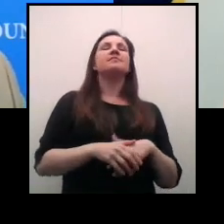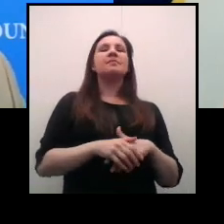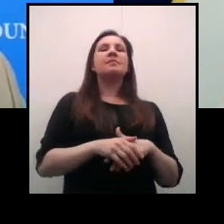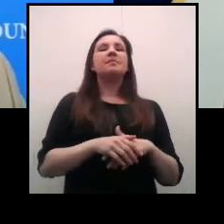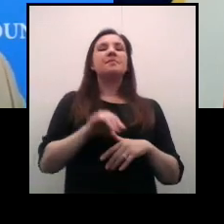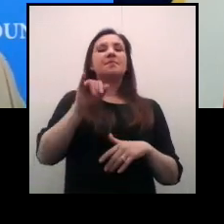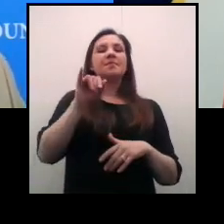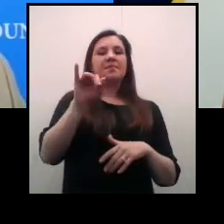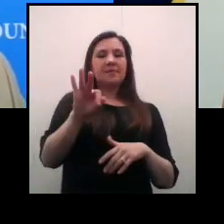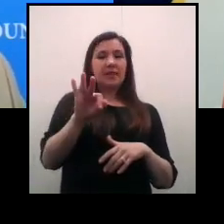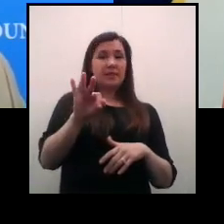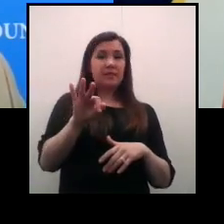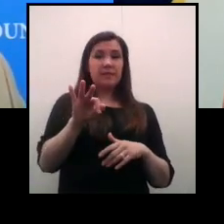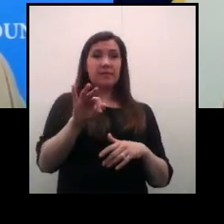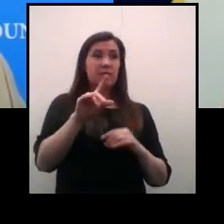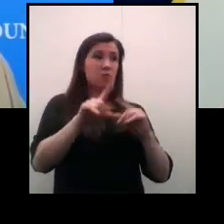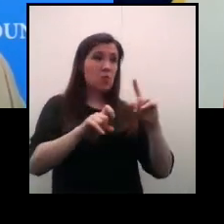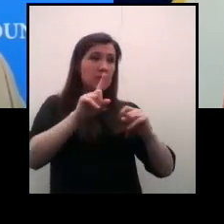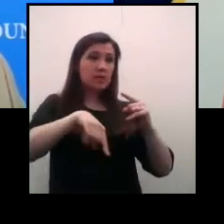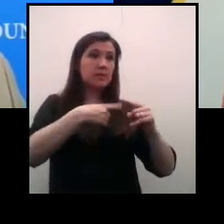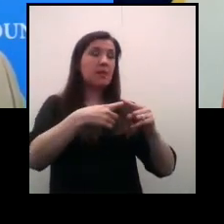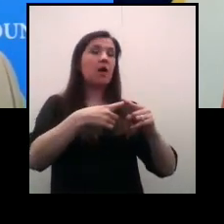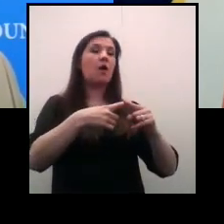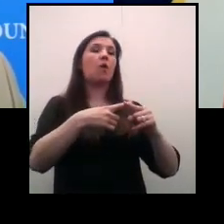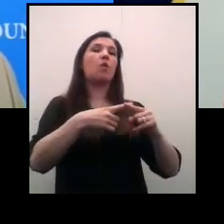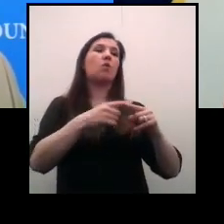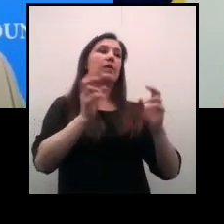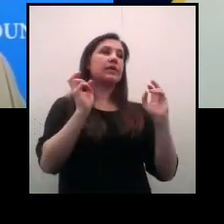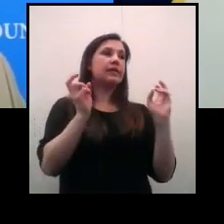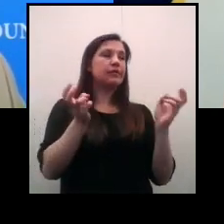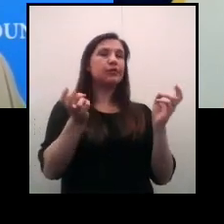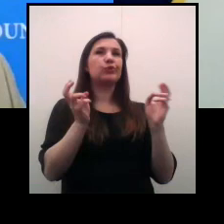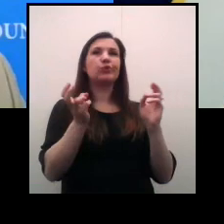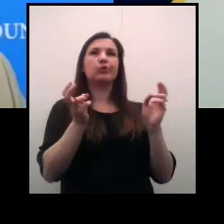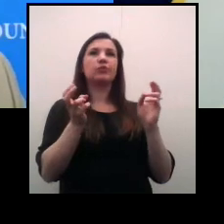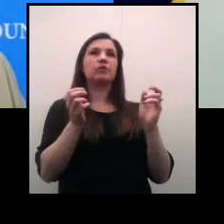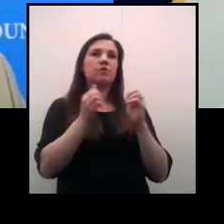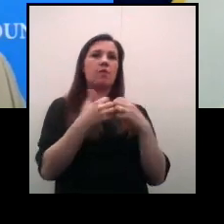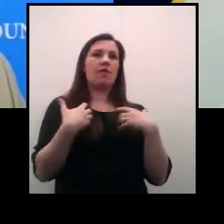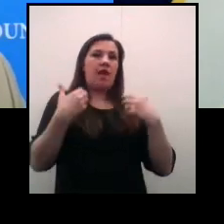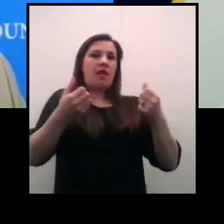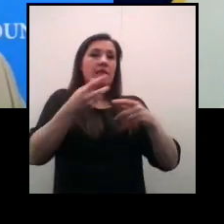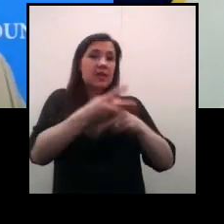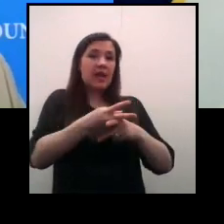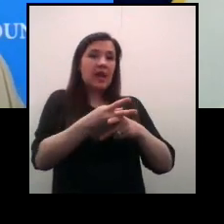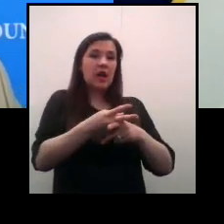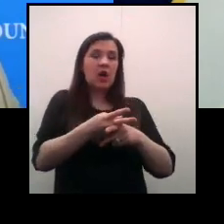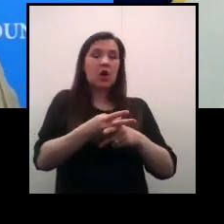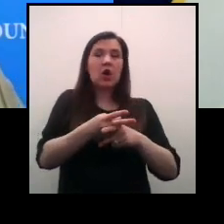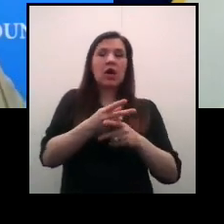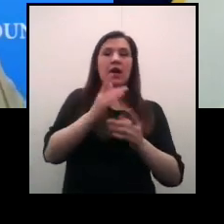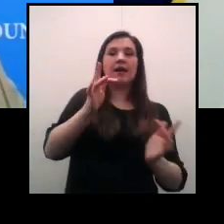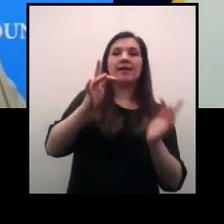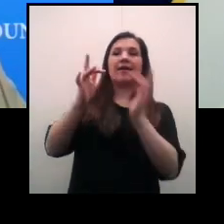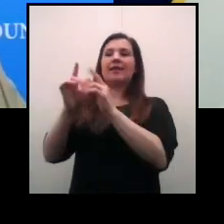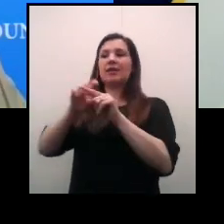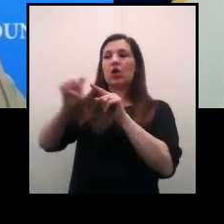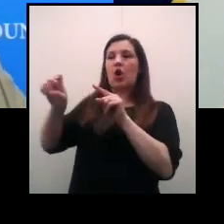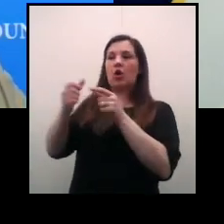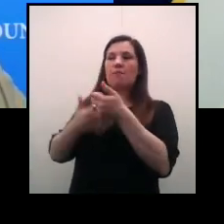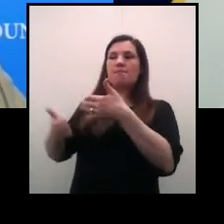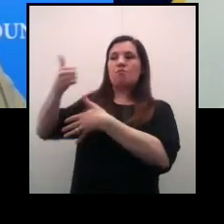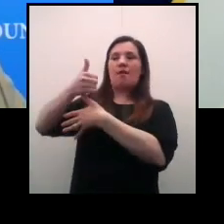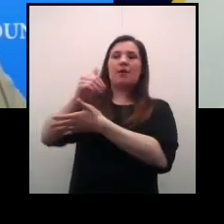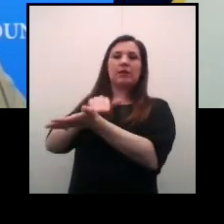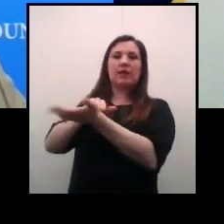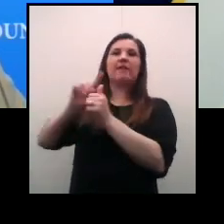If you always have questions with regards to issues associated with health care, you should call your primary care physician first.